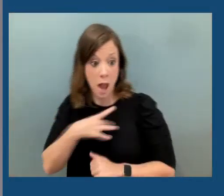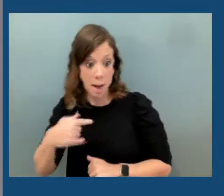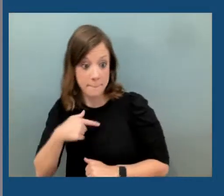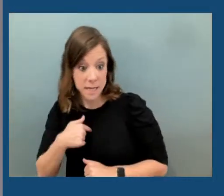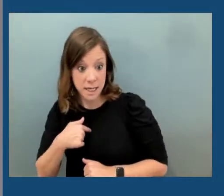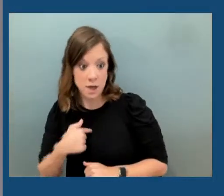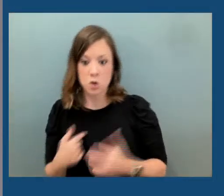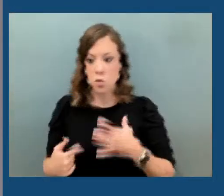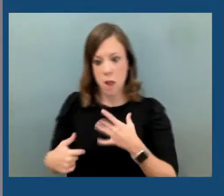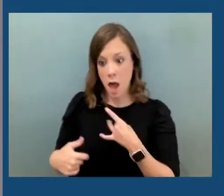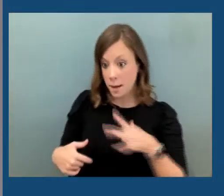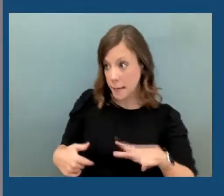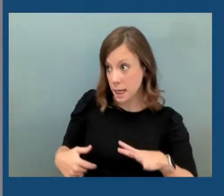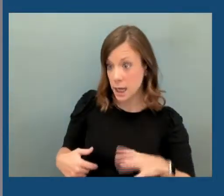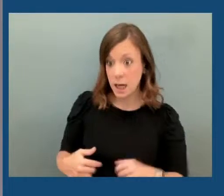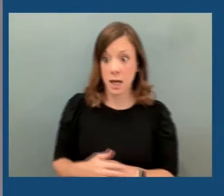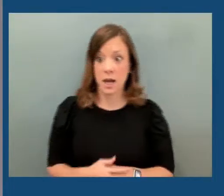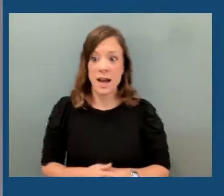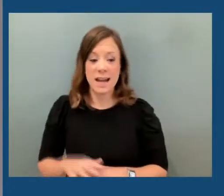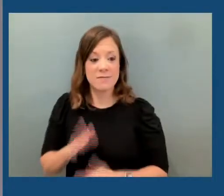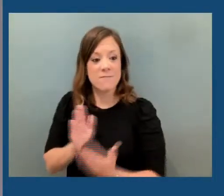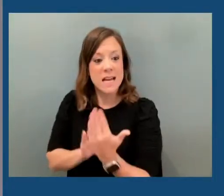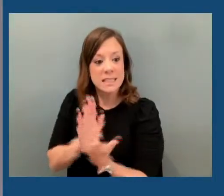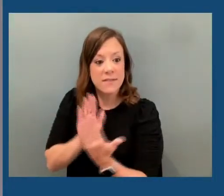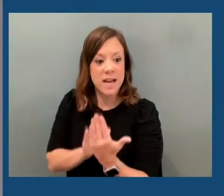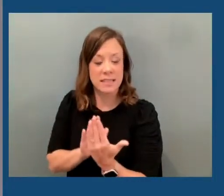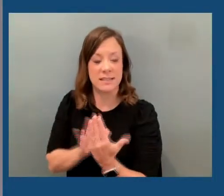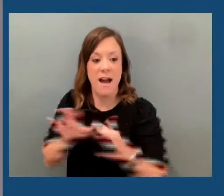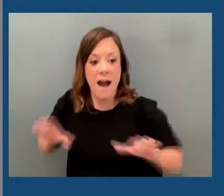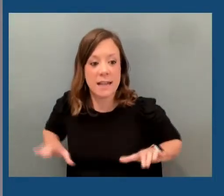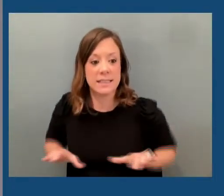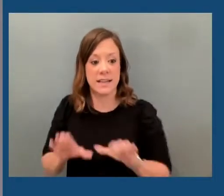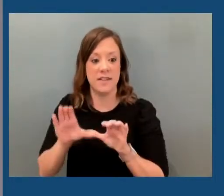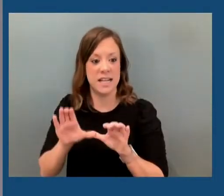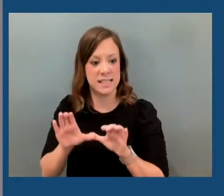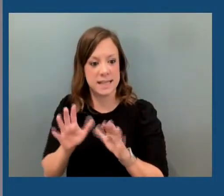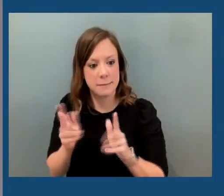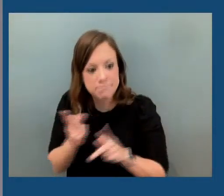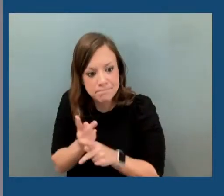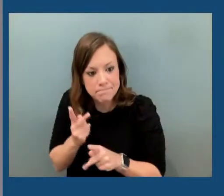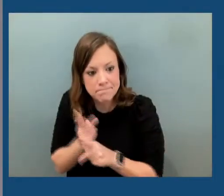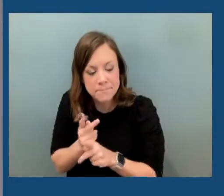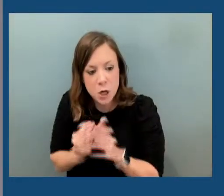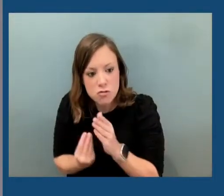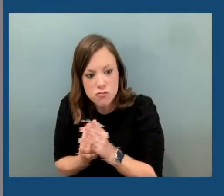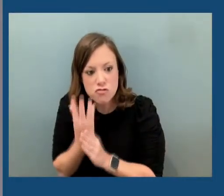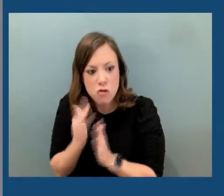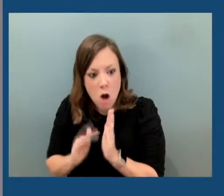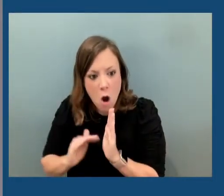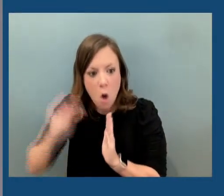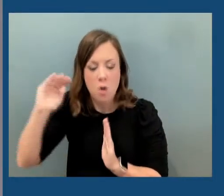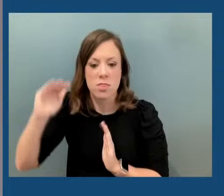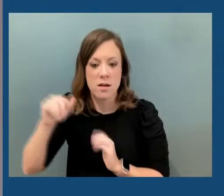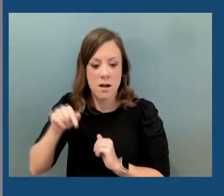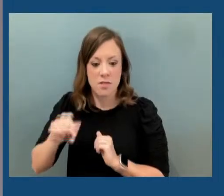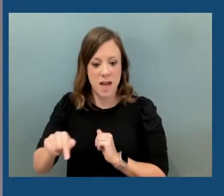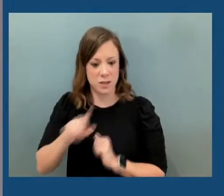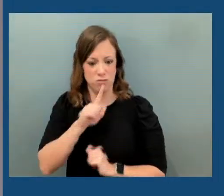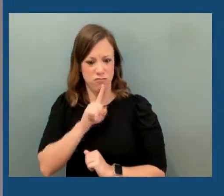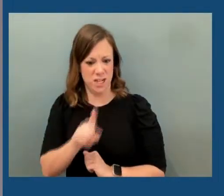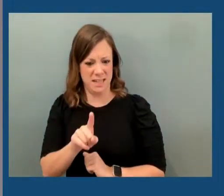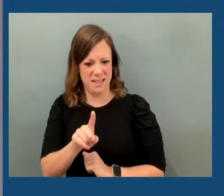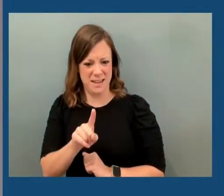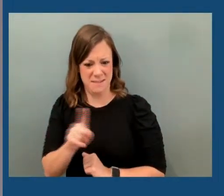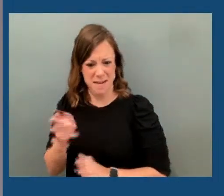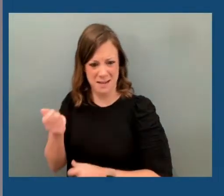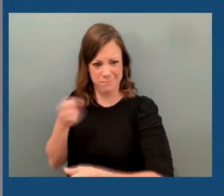in-person activities that nurture growth are being supplanted by devices that manipulate and